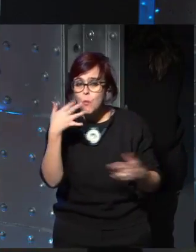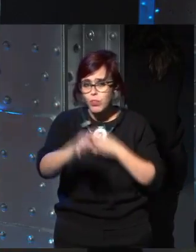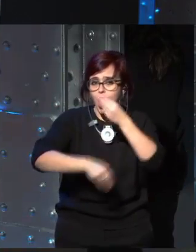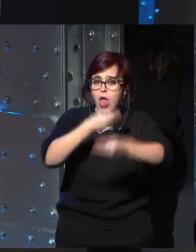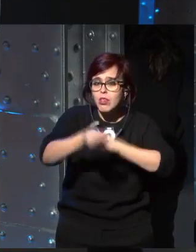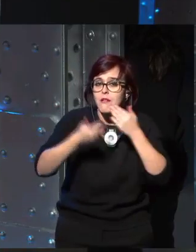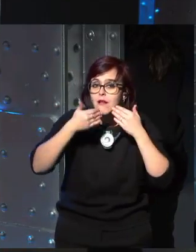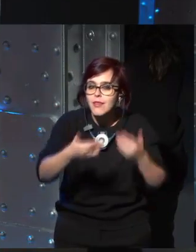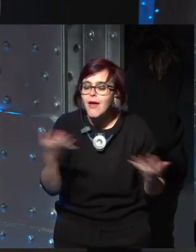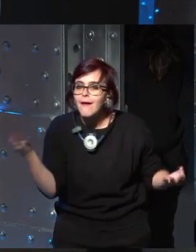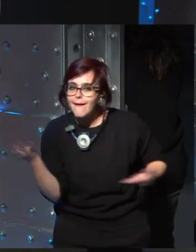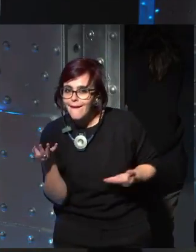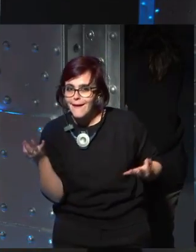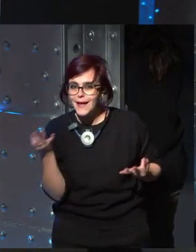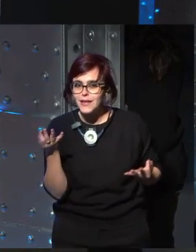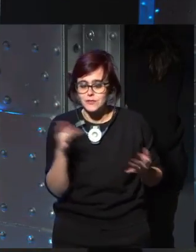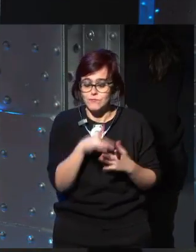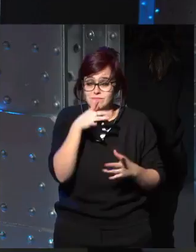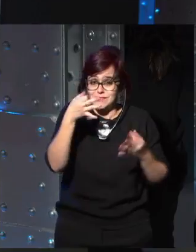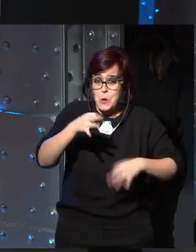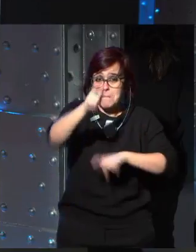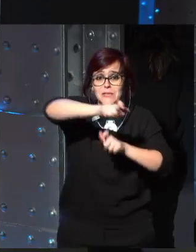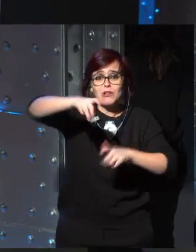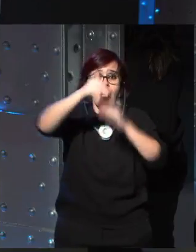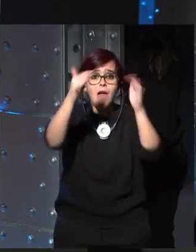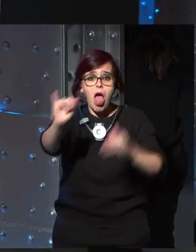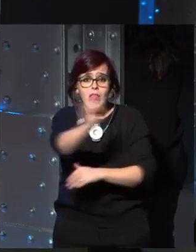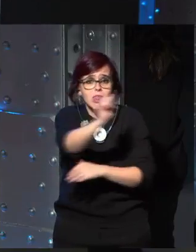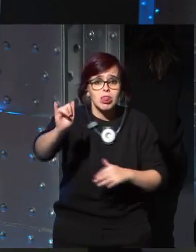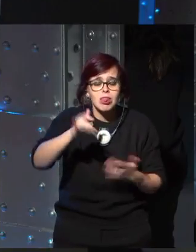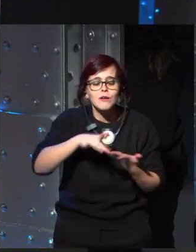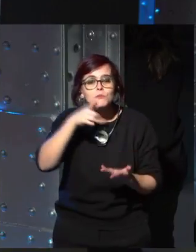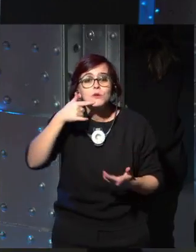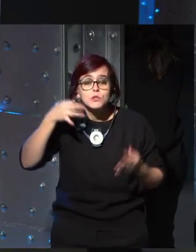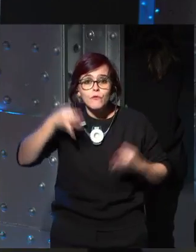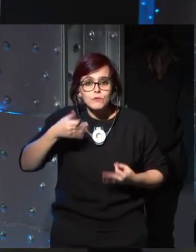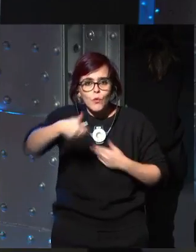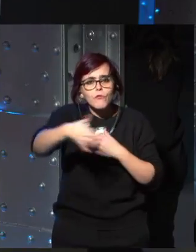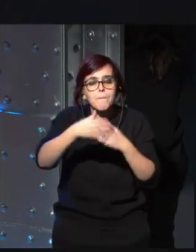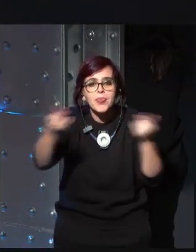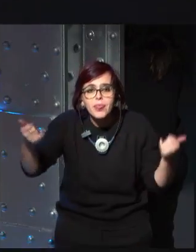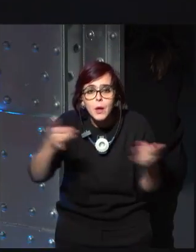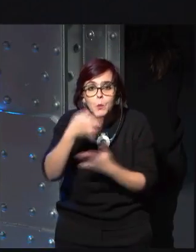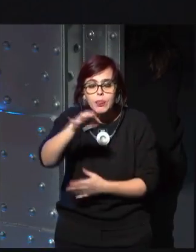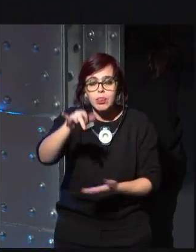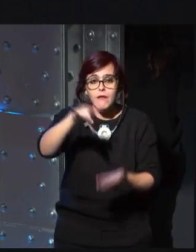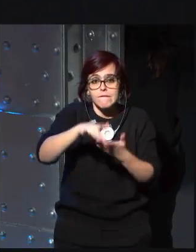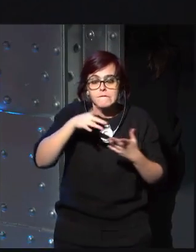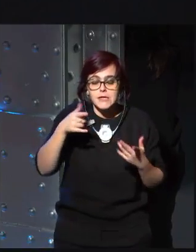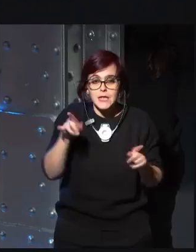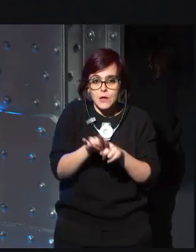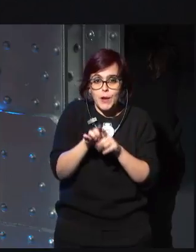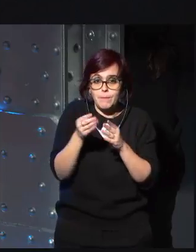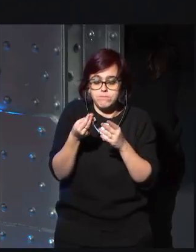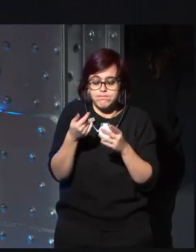todavía hay mucha gente. And anyway, you can do this way because there's lots of people that still have those objects. There will be a time in the future